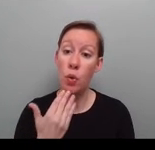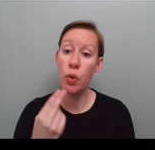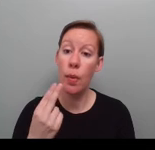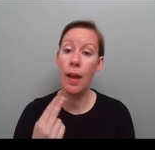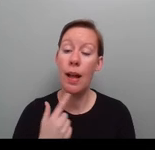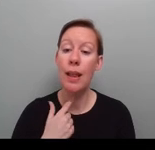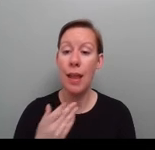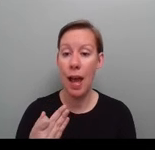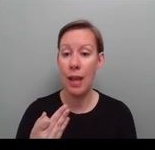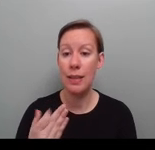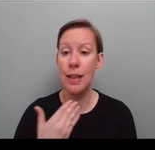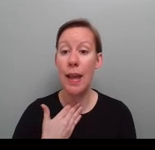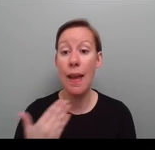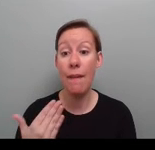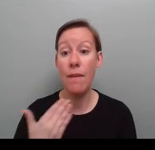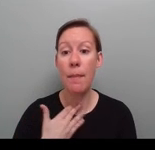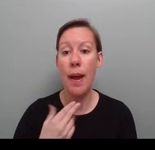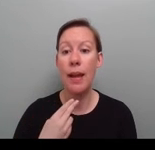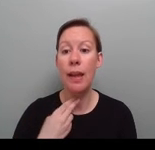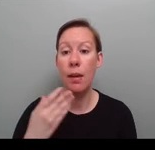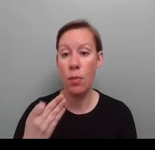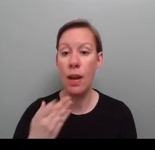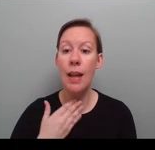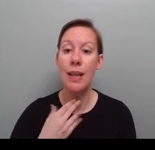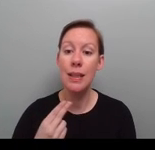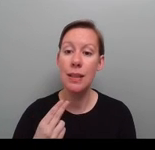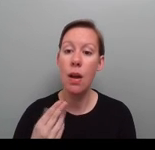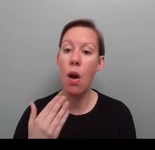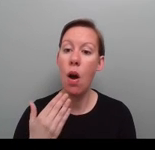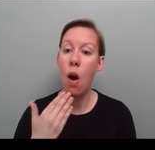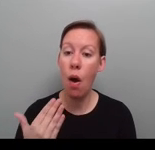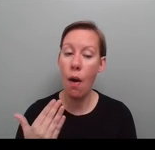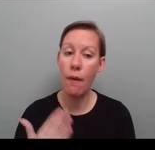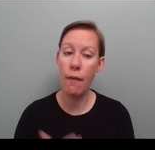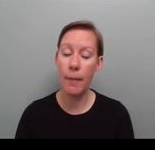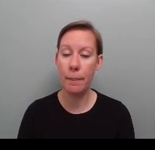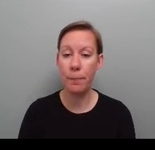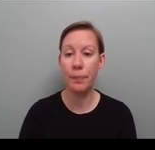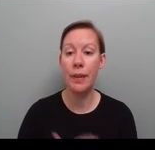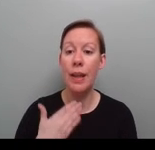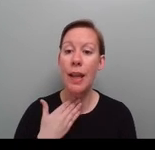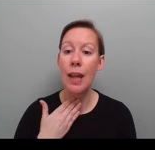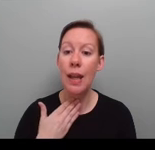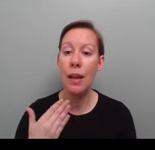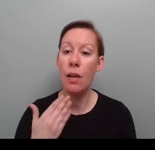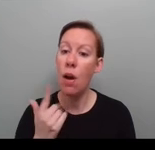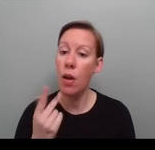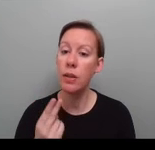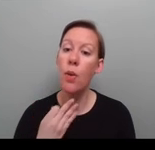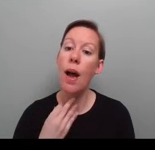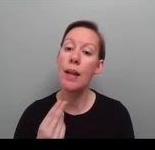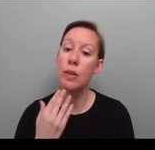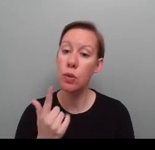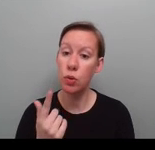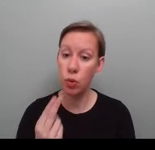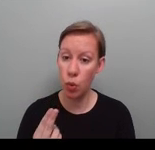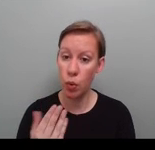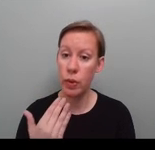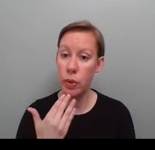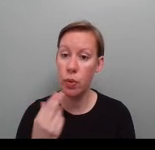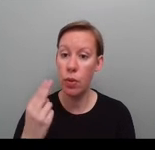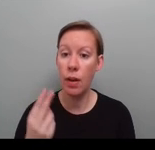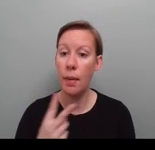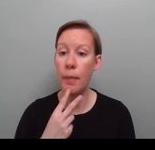to the rest of the class if my camera is off. Blackboard Collaborate has a few different tools that allow you to communicate